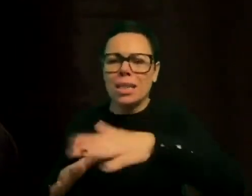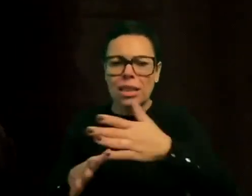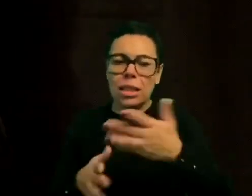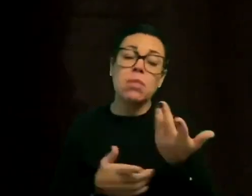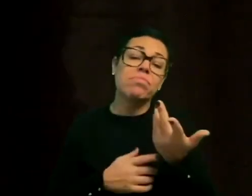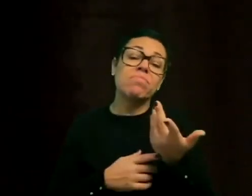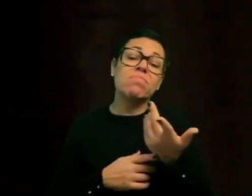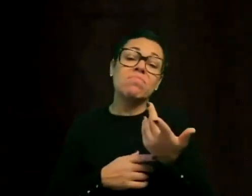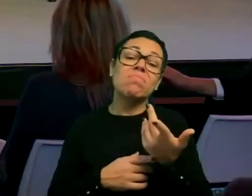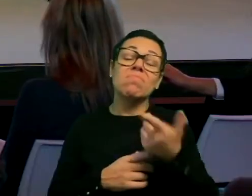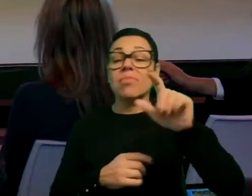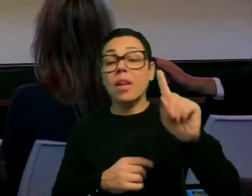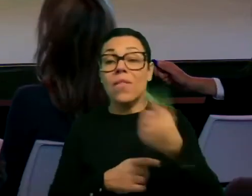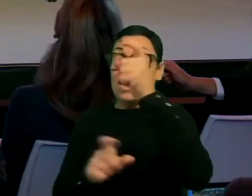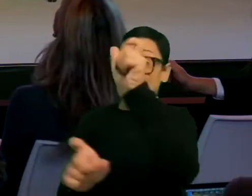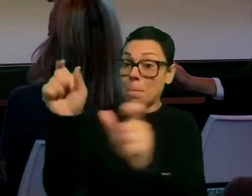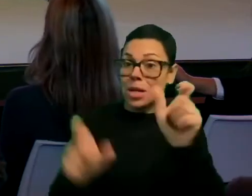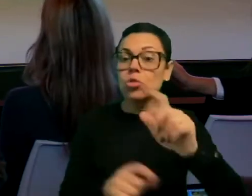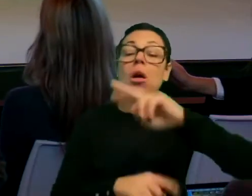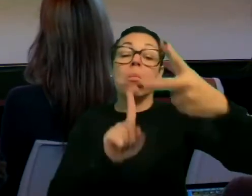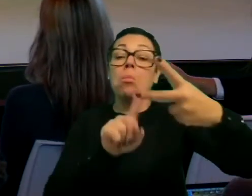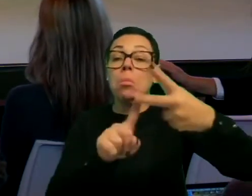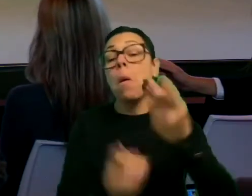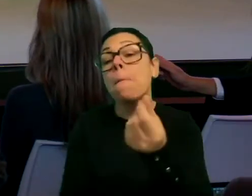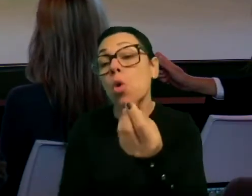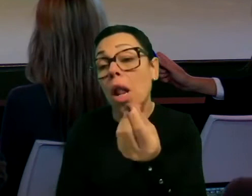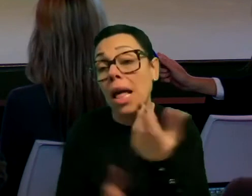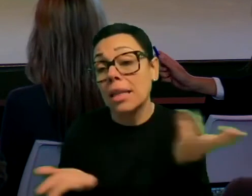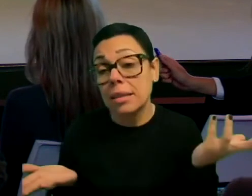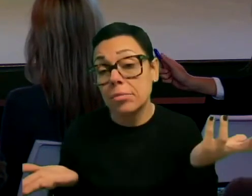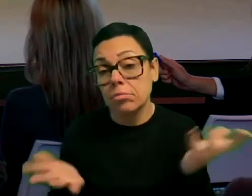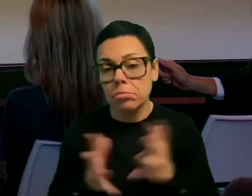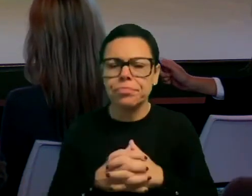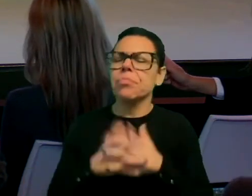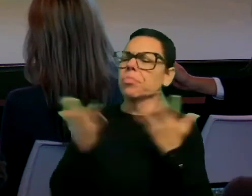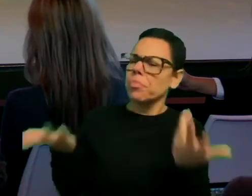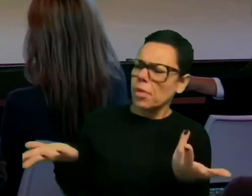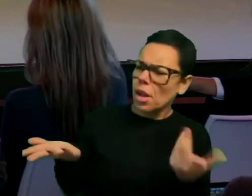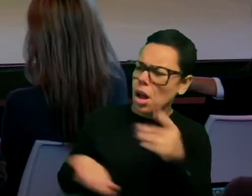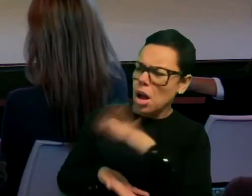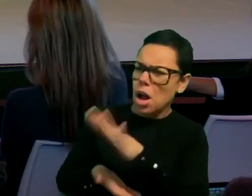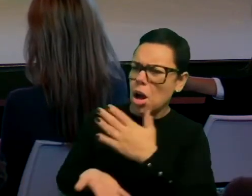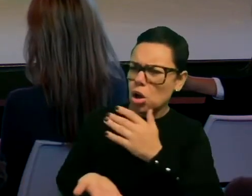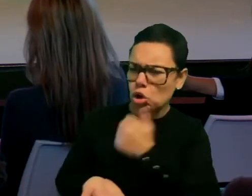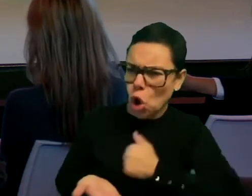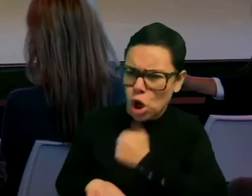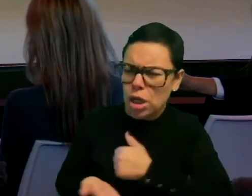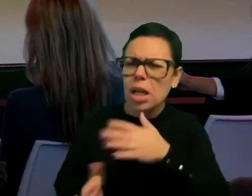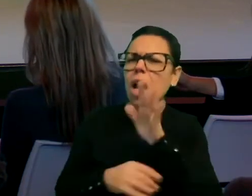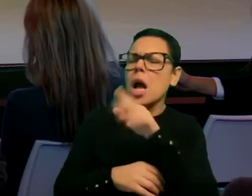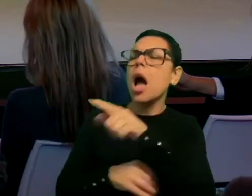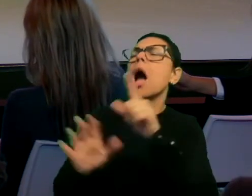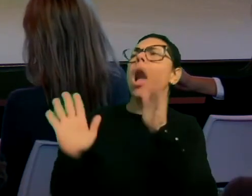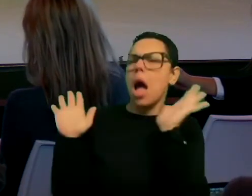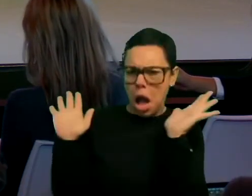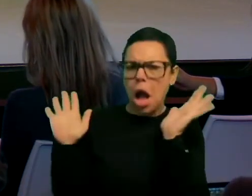I hear a little bit on the one hand, so we have the gender aspect, we have the environmental aspects and social impact, we have a lot